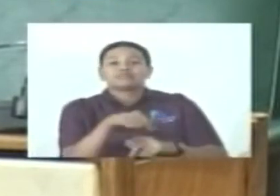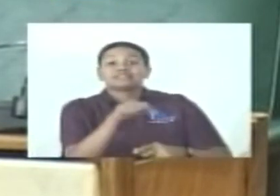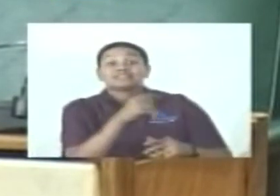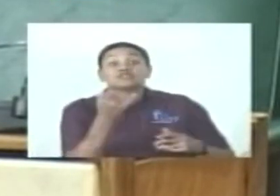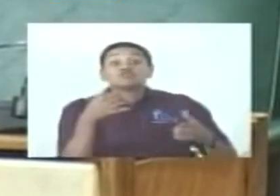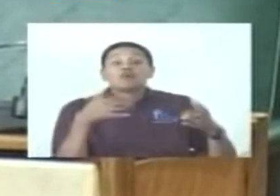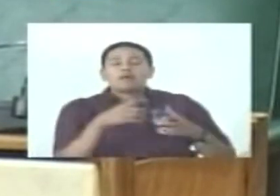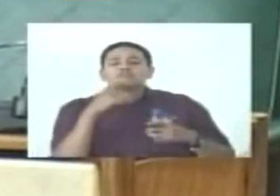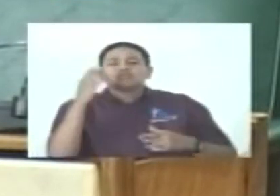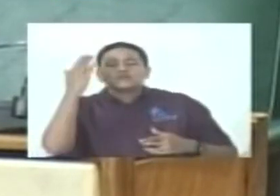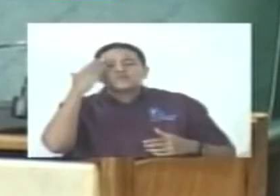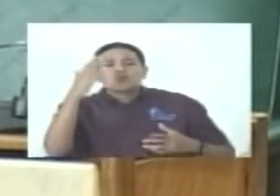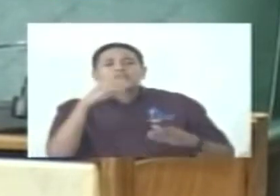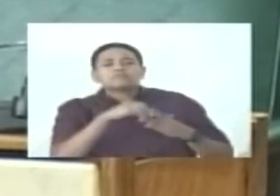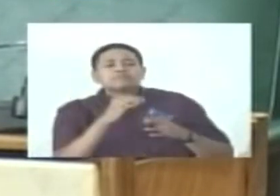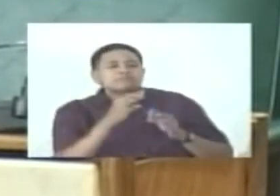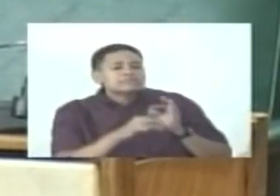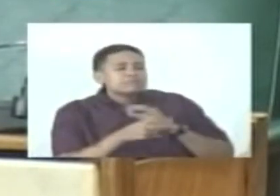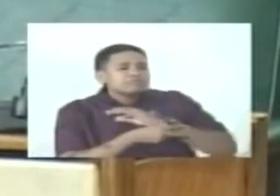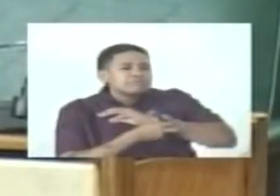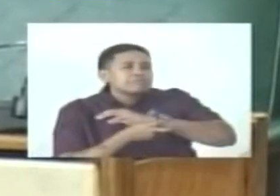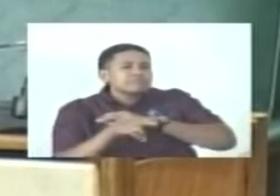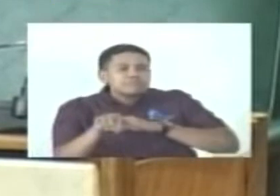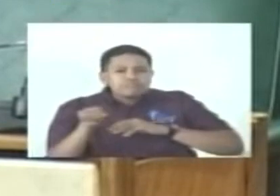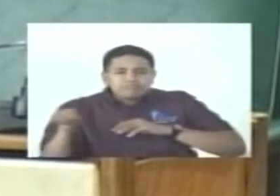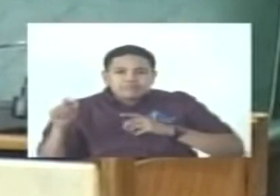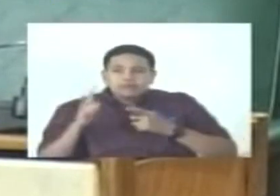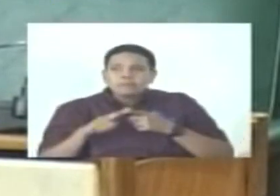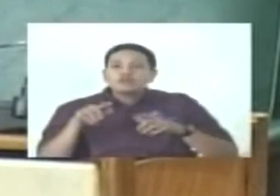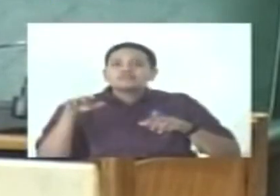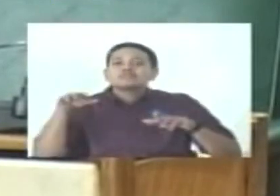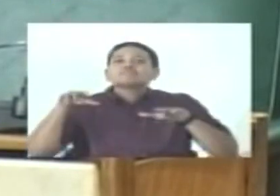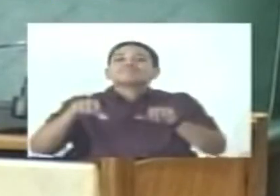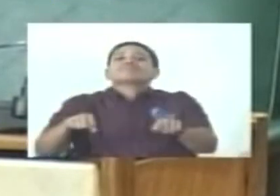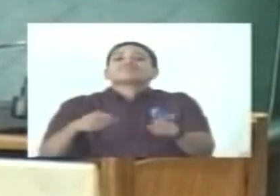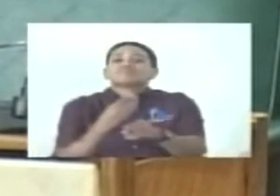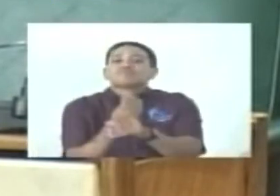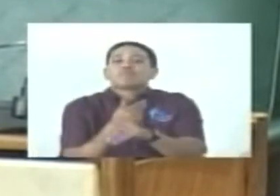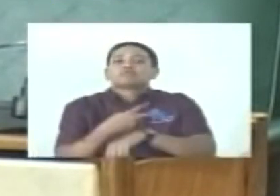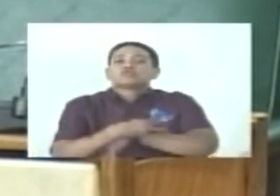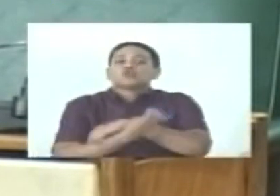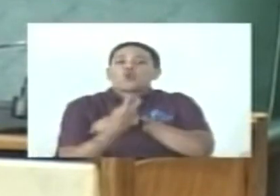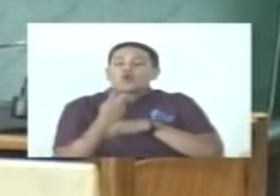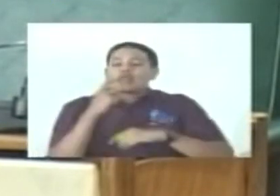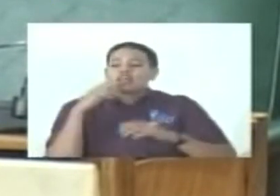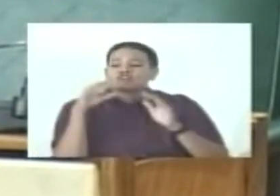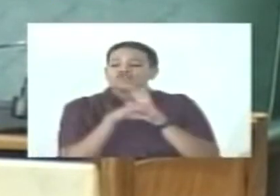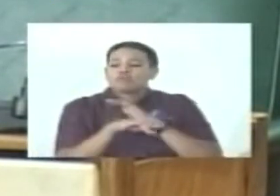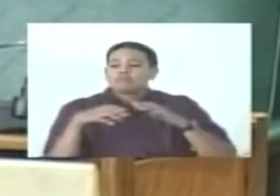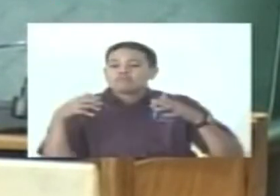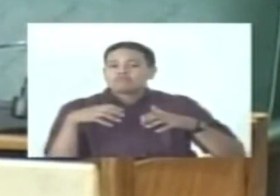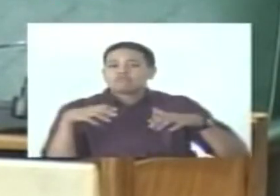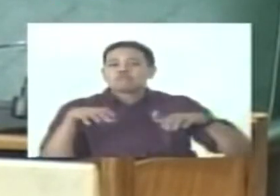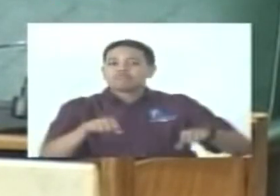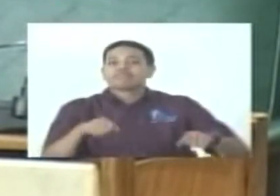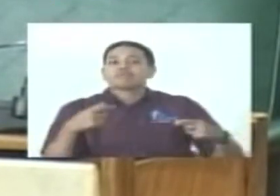are known to engage in simple larceny and receiving stolen property as primary criminal enterprises. The term applicable